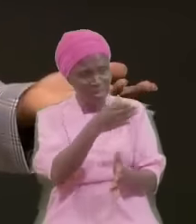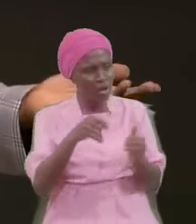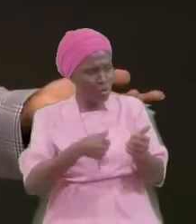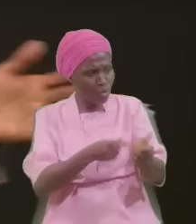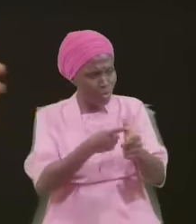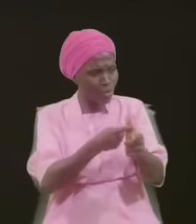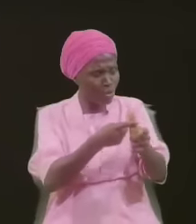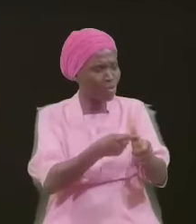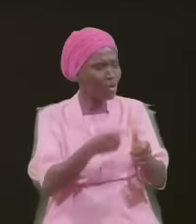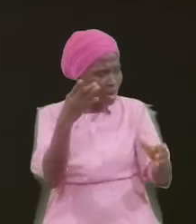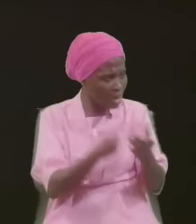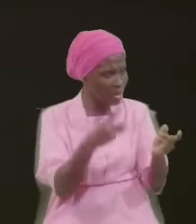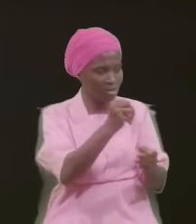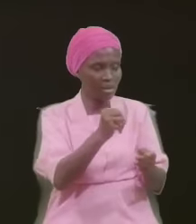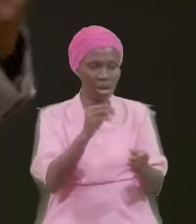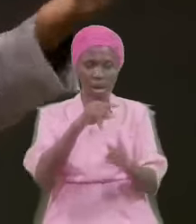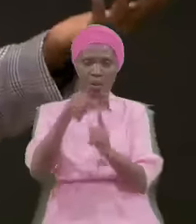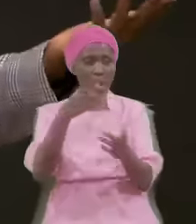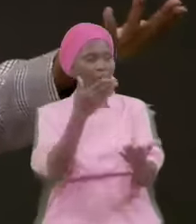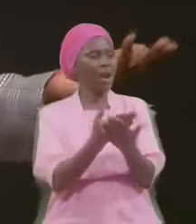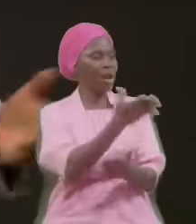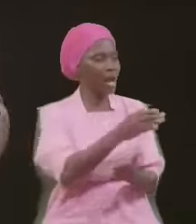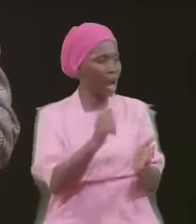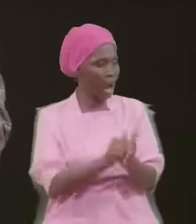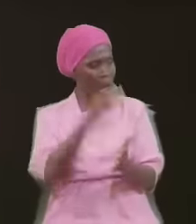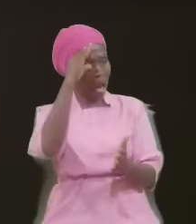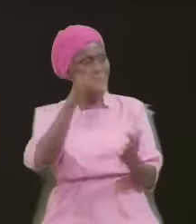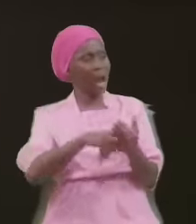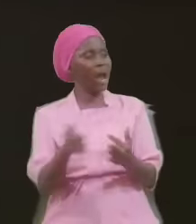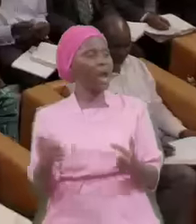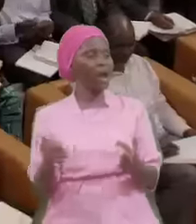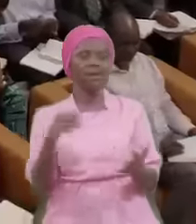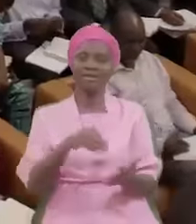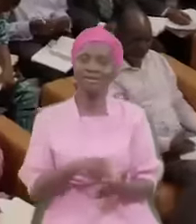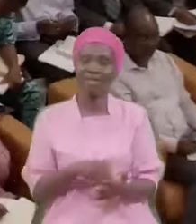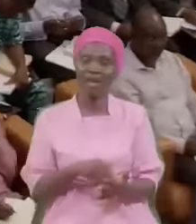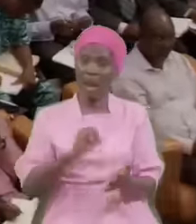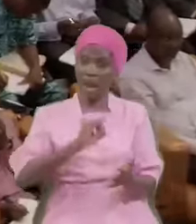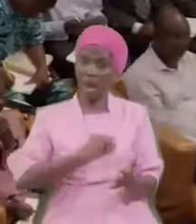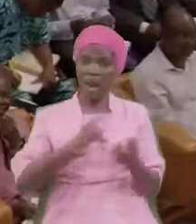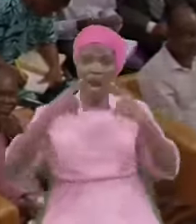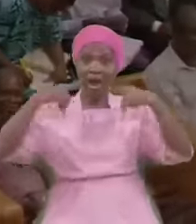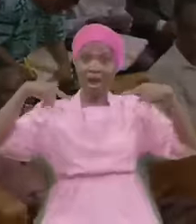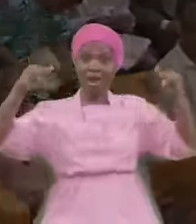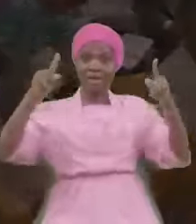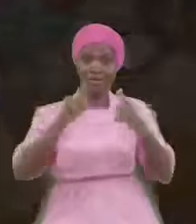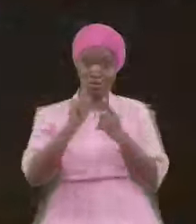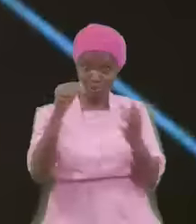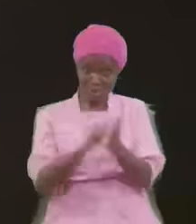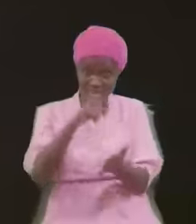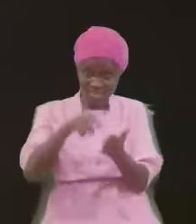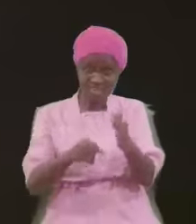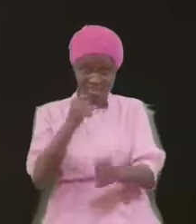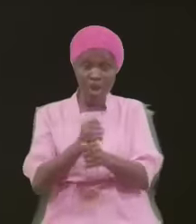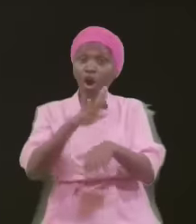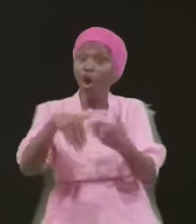the time they get there, he has escaped danger. I want to announce to you this year, for the